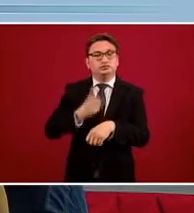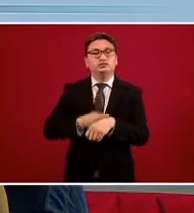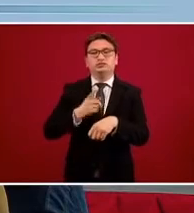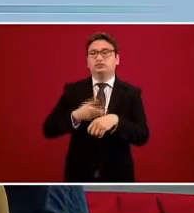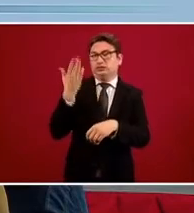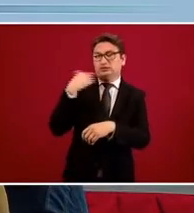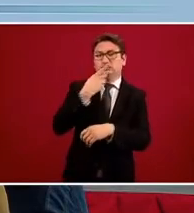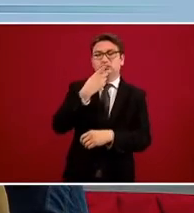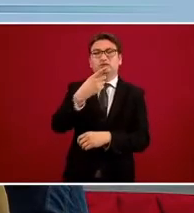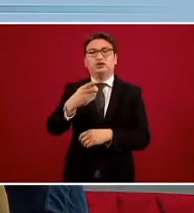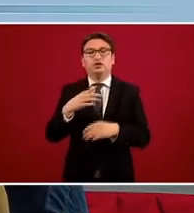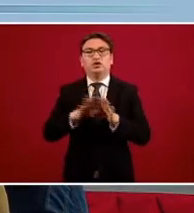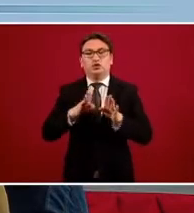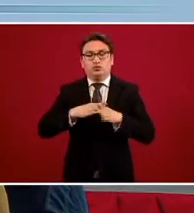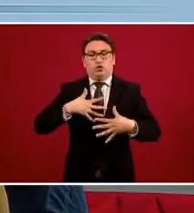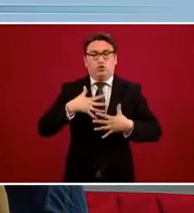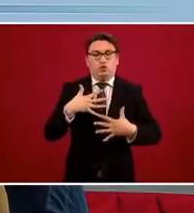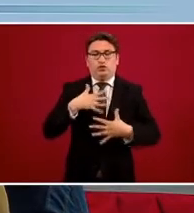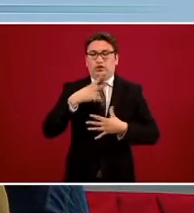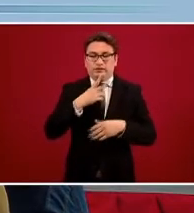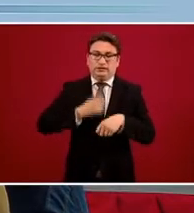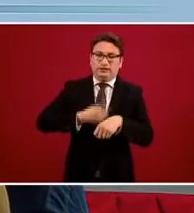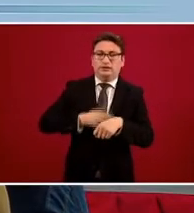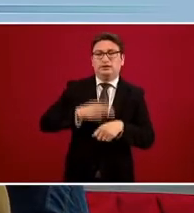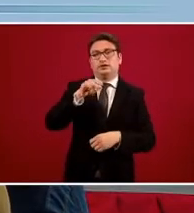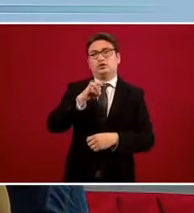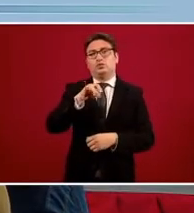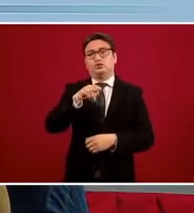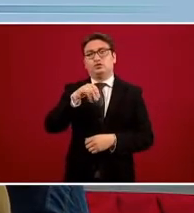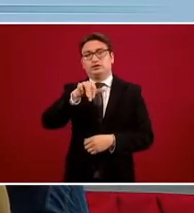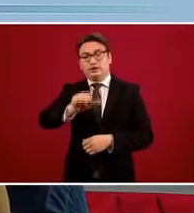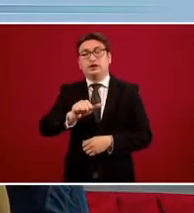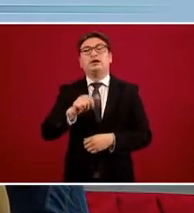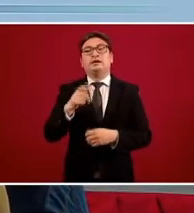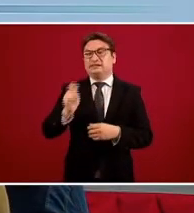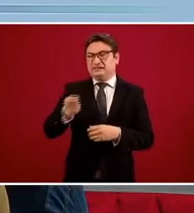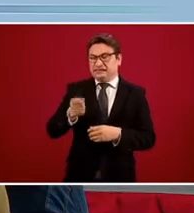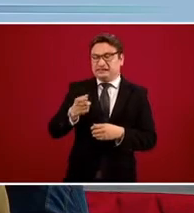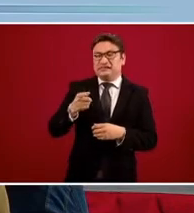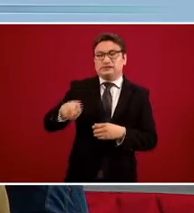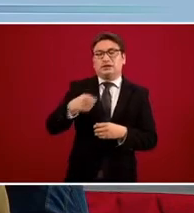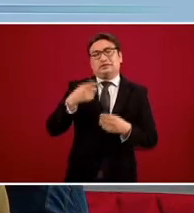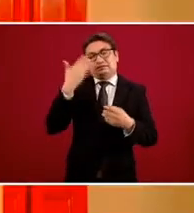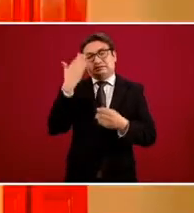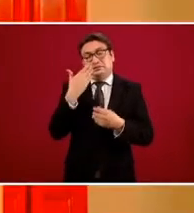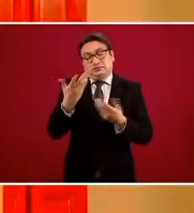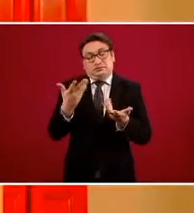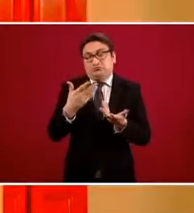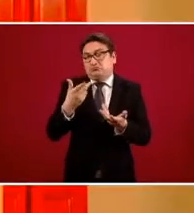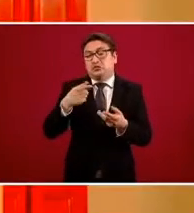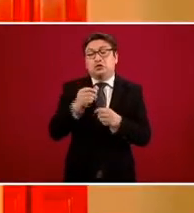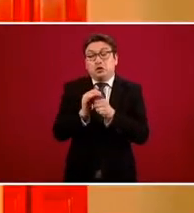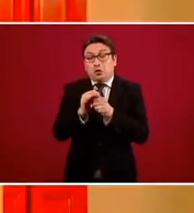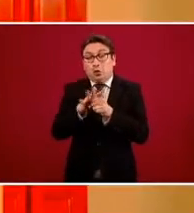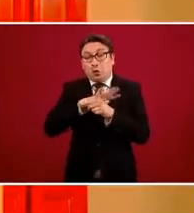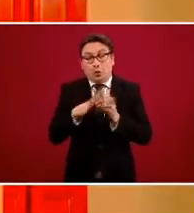coughing, fever, etc. Or maybe they are in a more severe state, that because they have a clinical